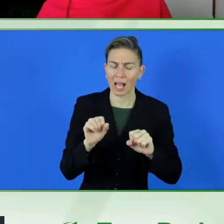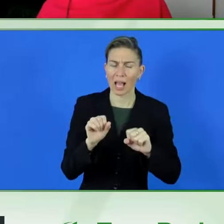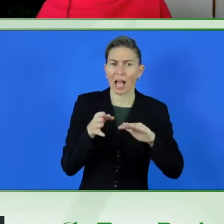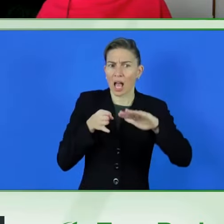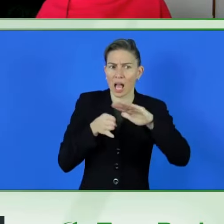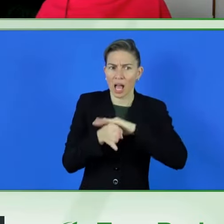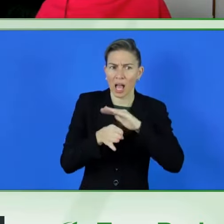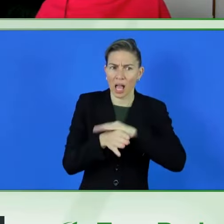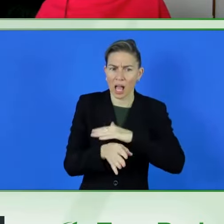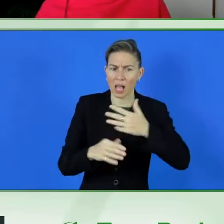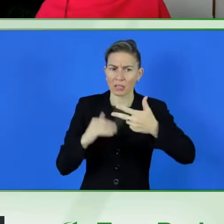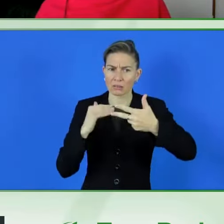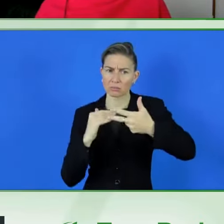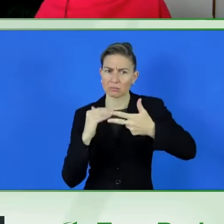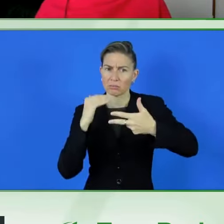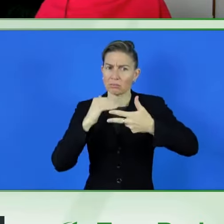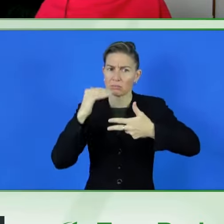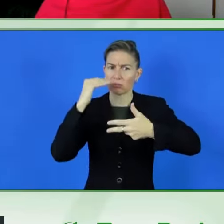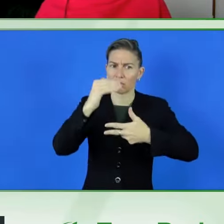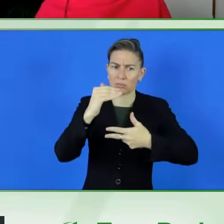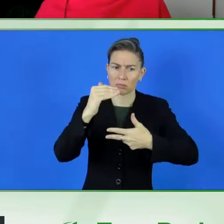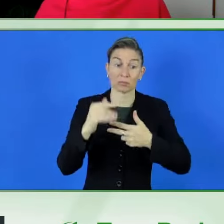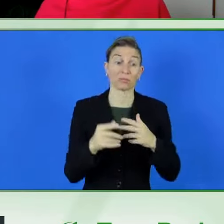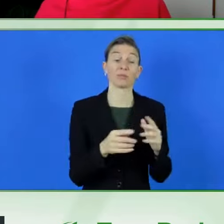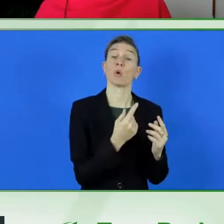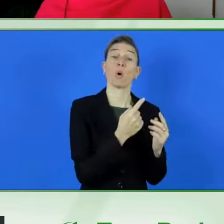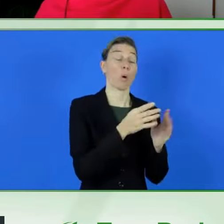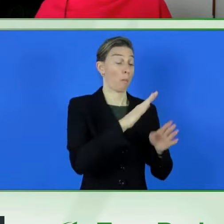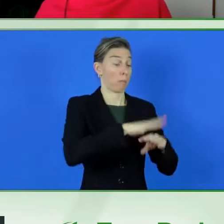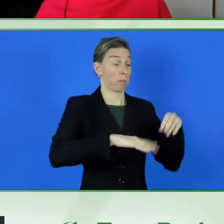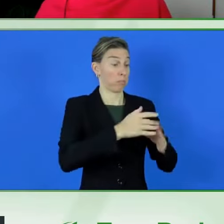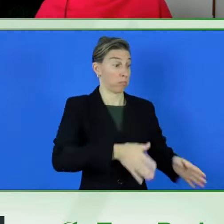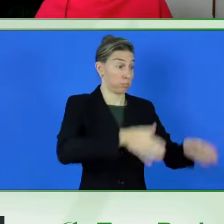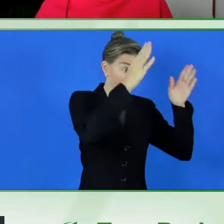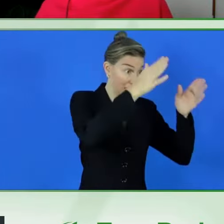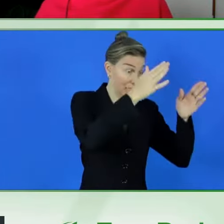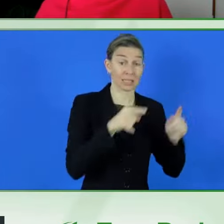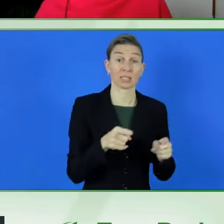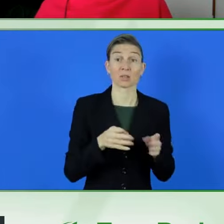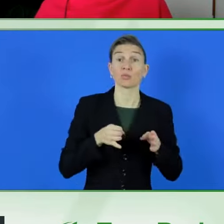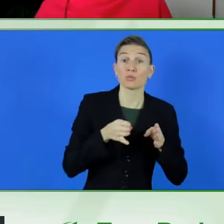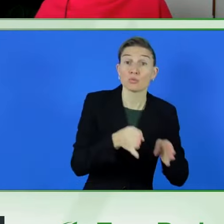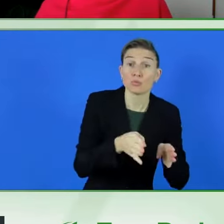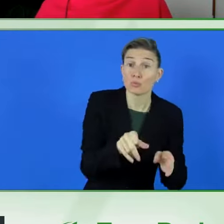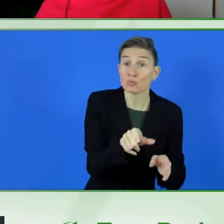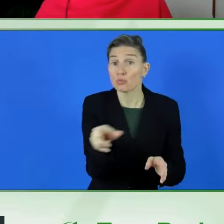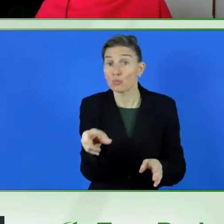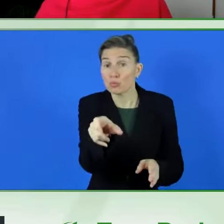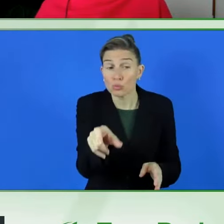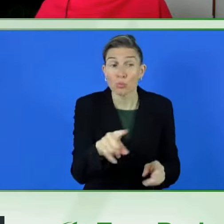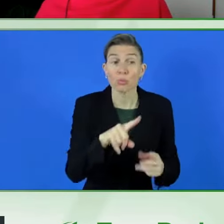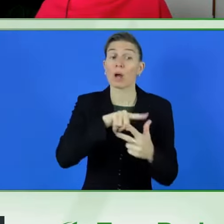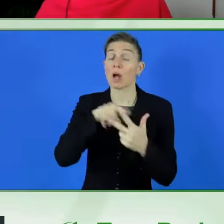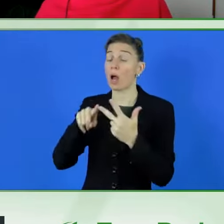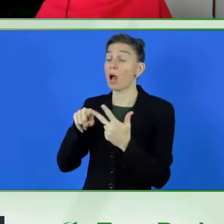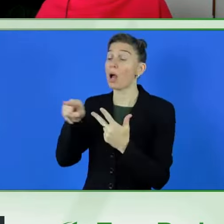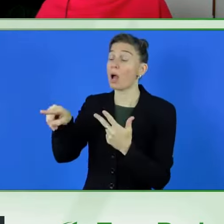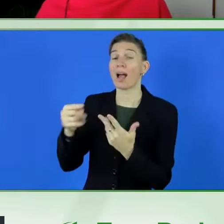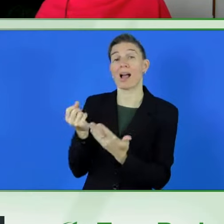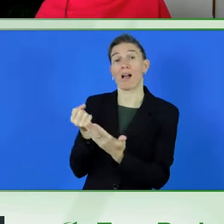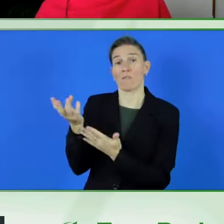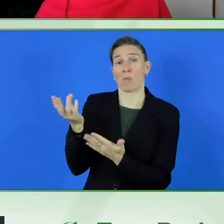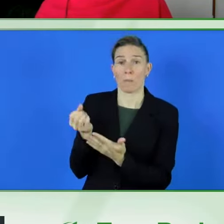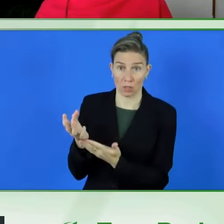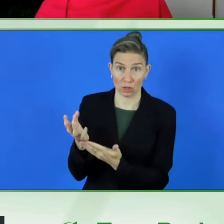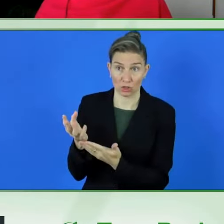information: individual buildings, streets and roads, and accessible information of public